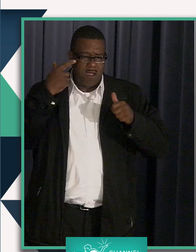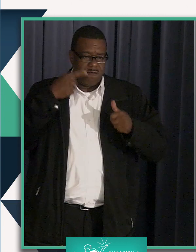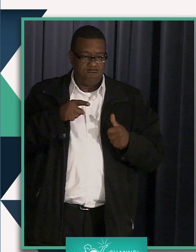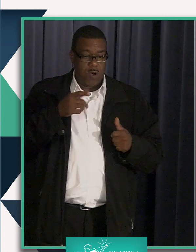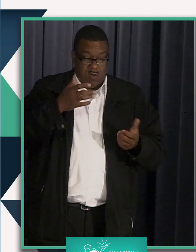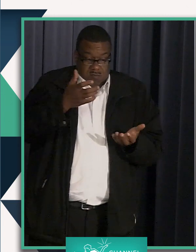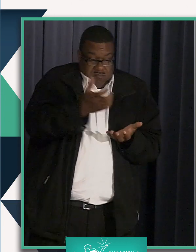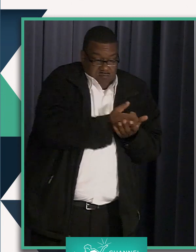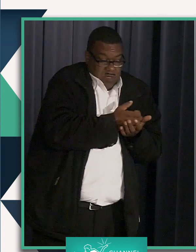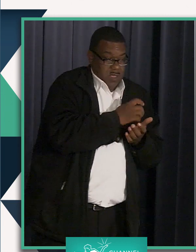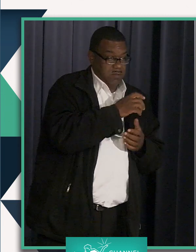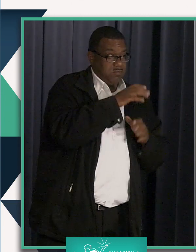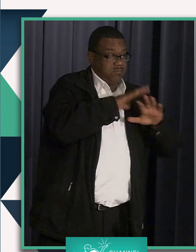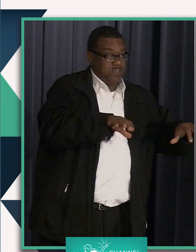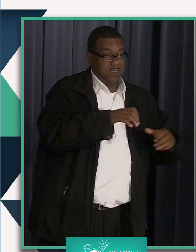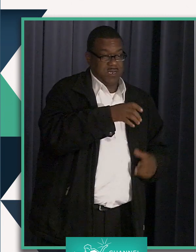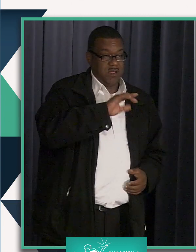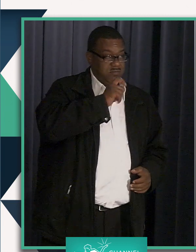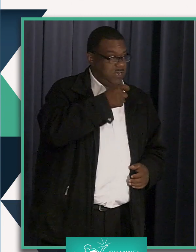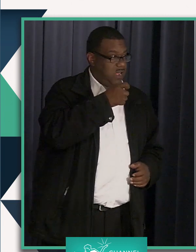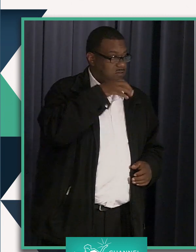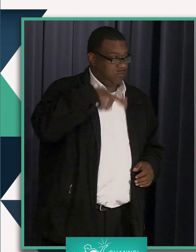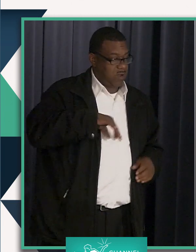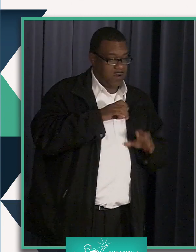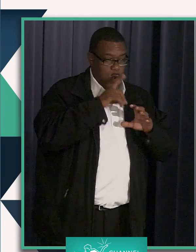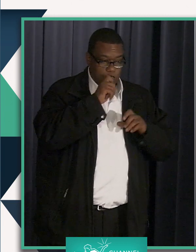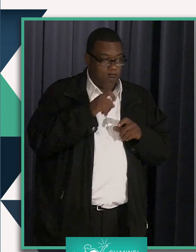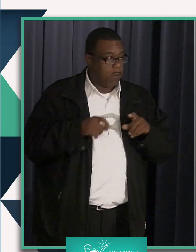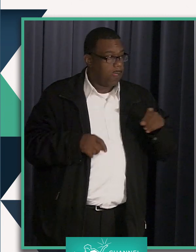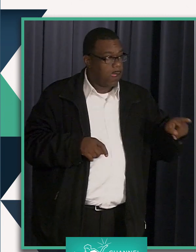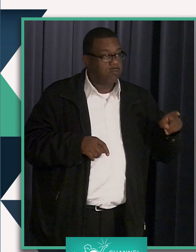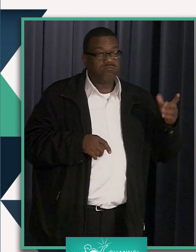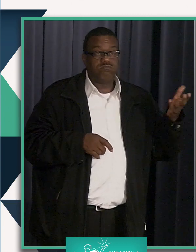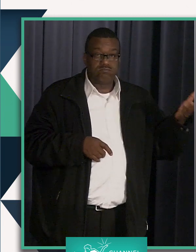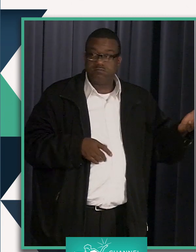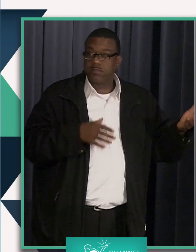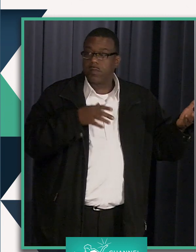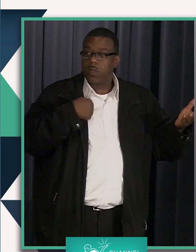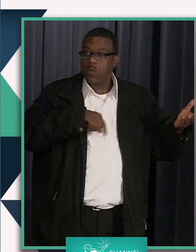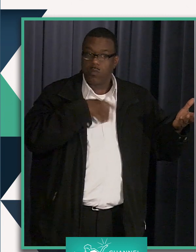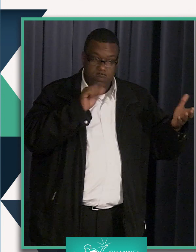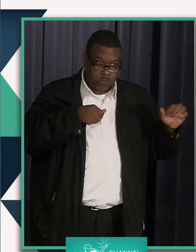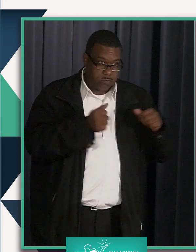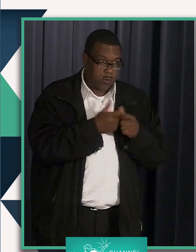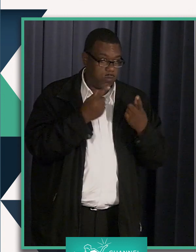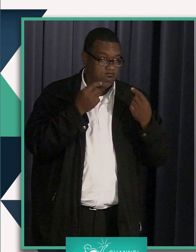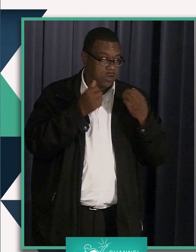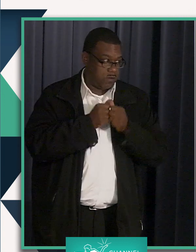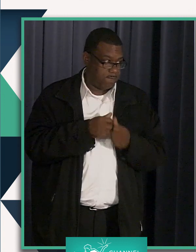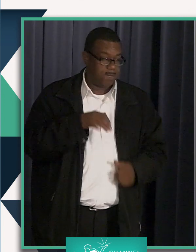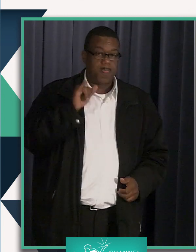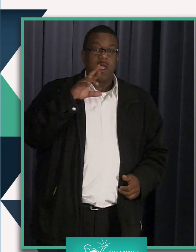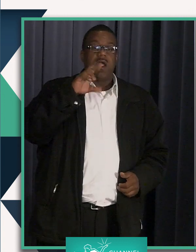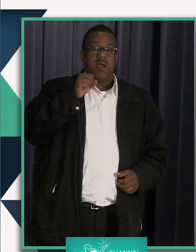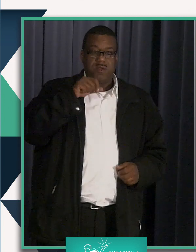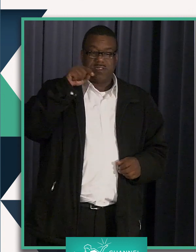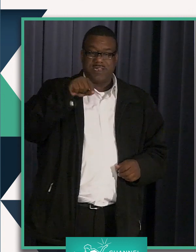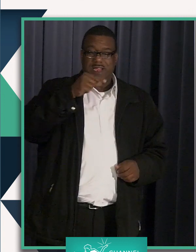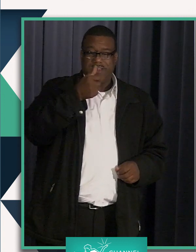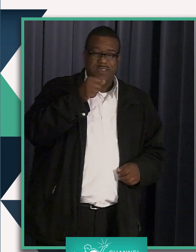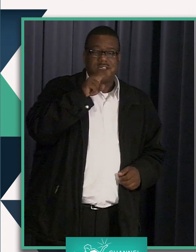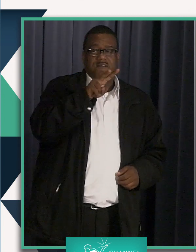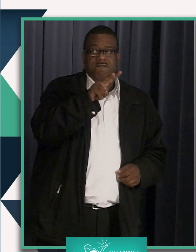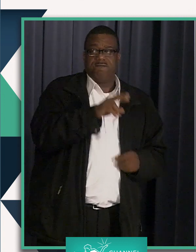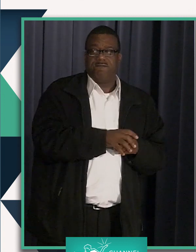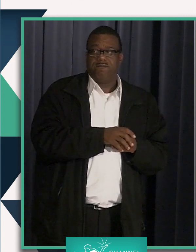credit? Who Yes. wants to take that? Go ahead. And Yes, what you can do is, the irs.gov, on